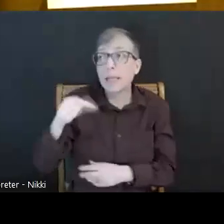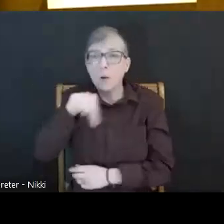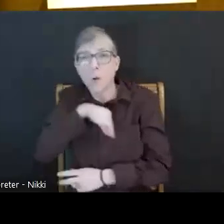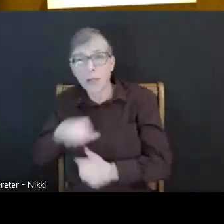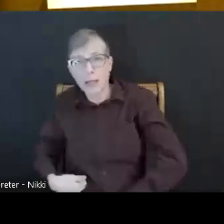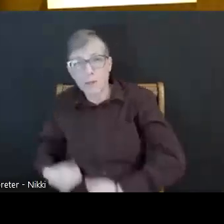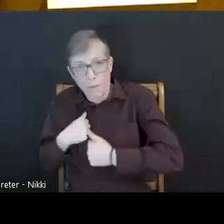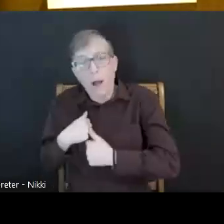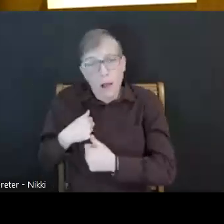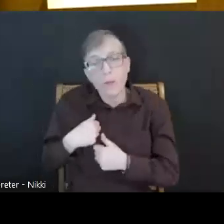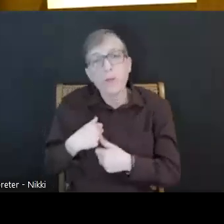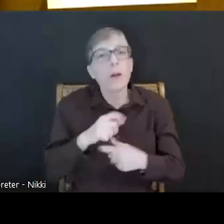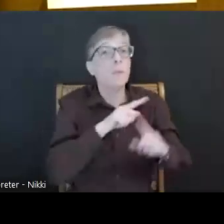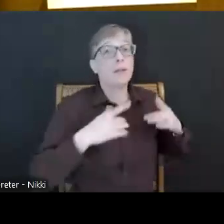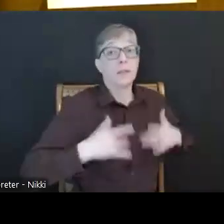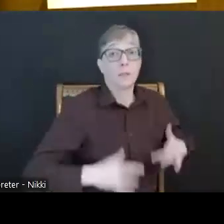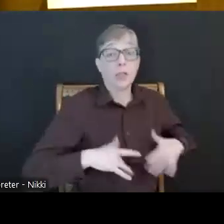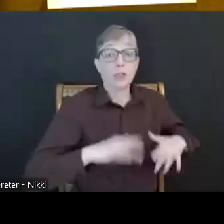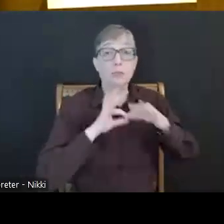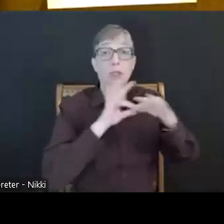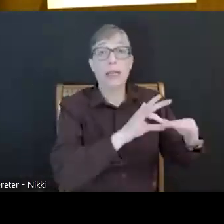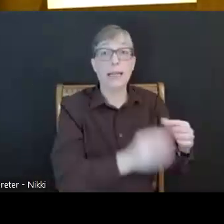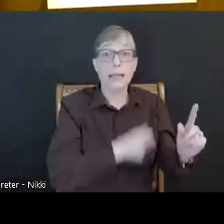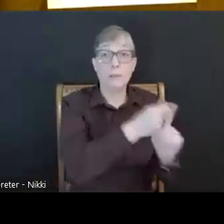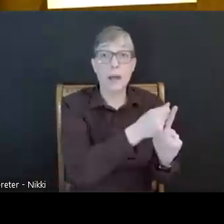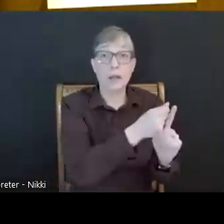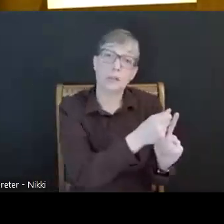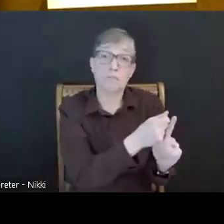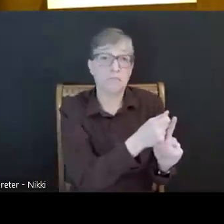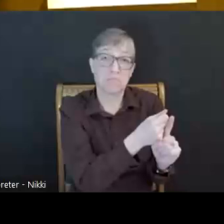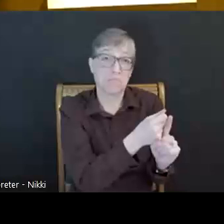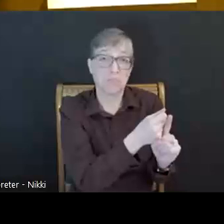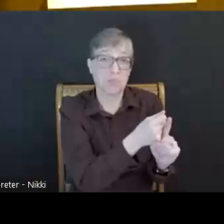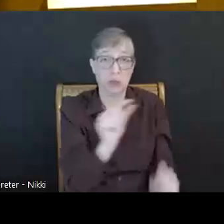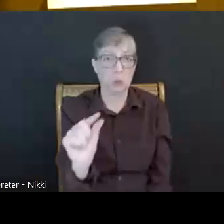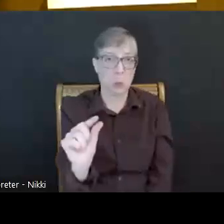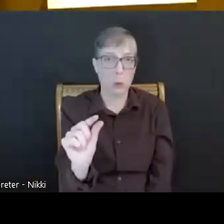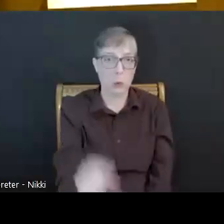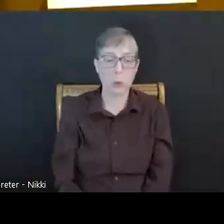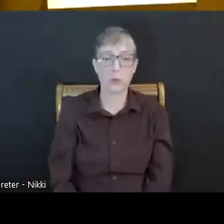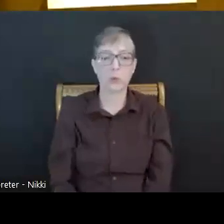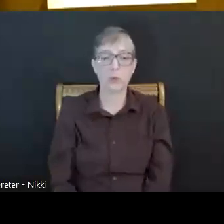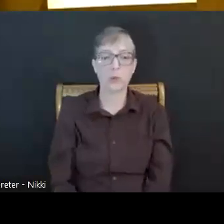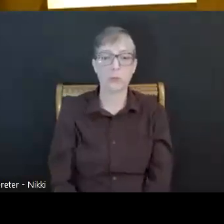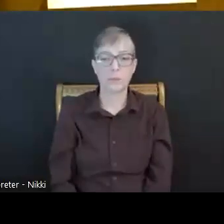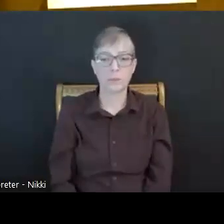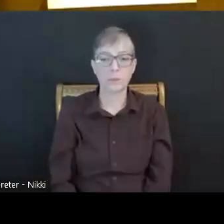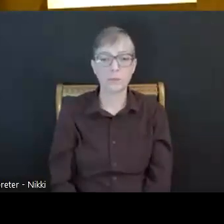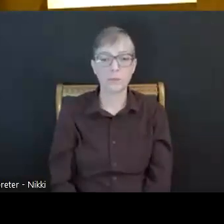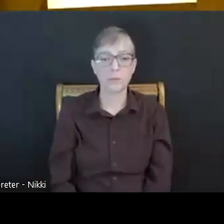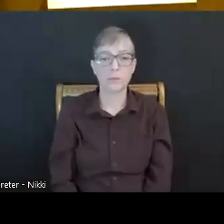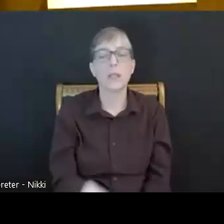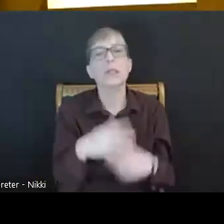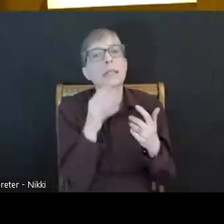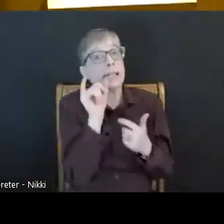depression generally have not been significant. Some studies do show it, like I said before, but often it doesn't last. And